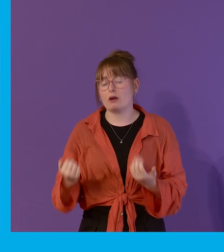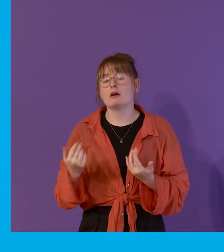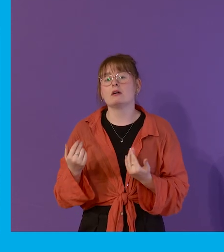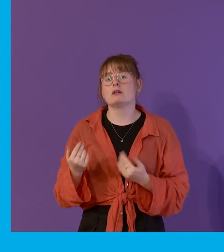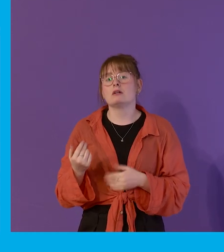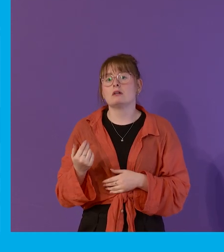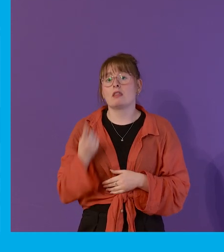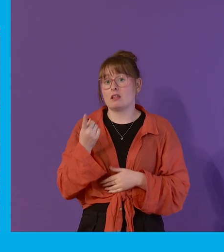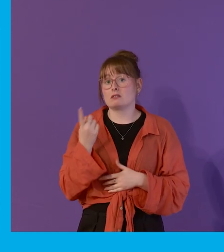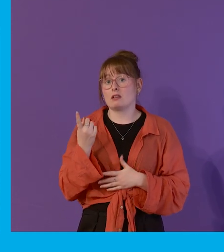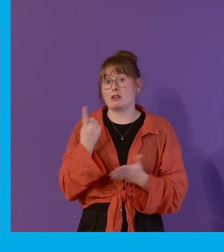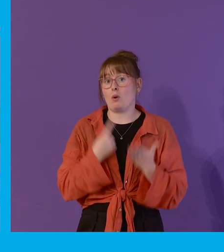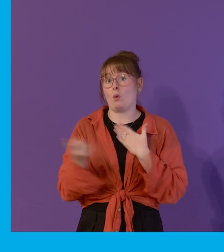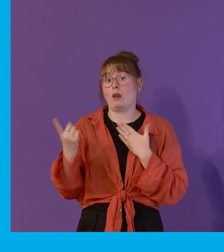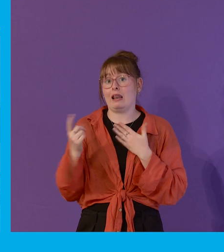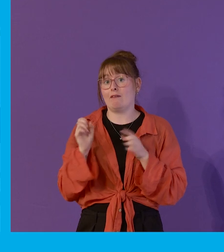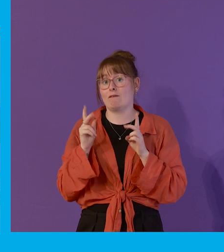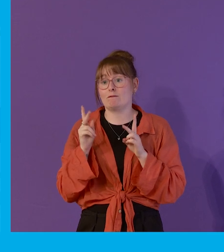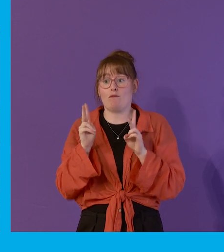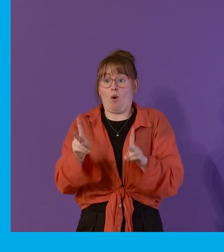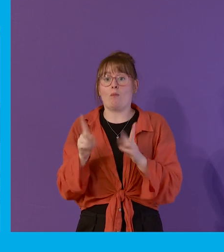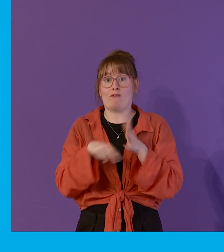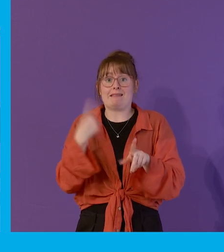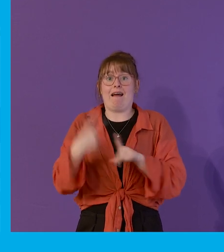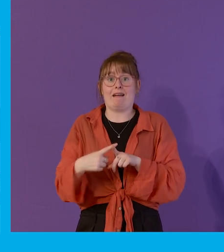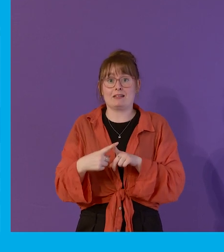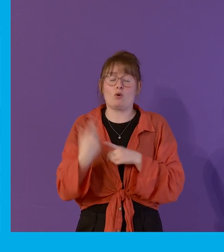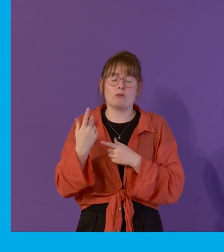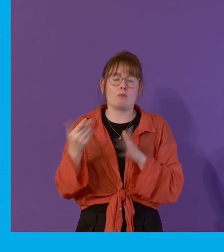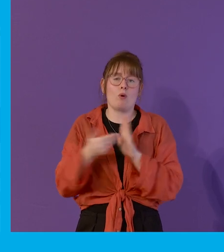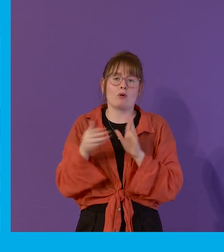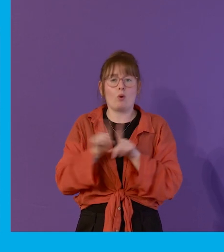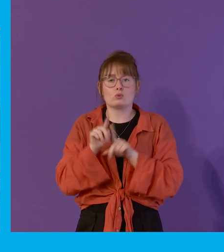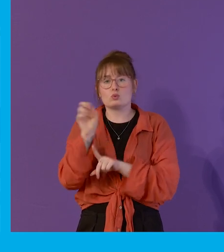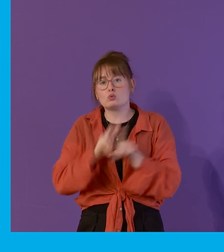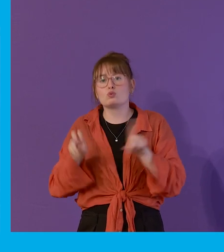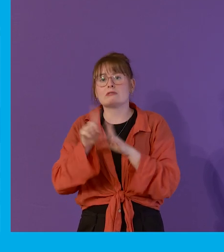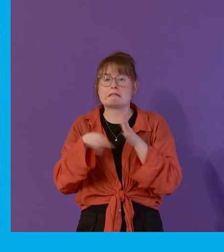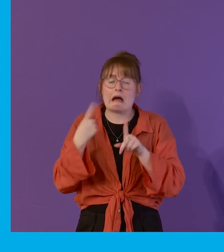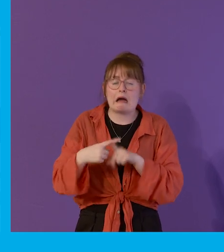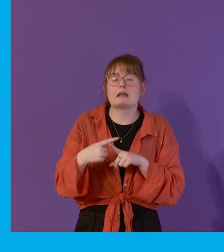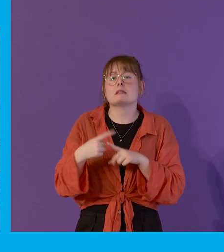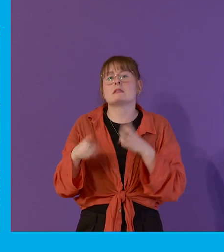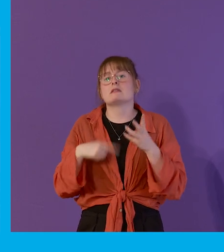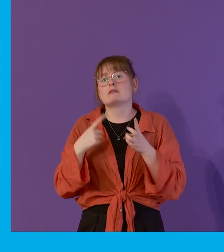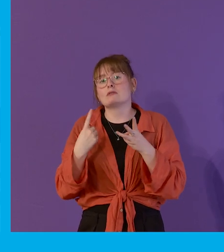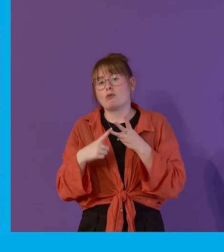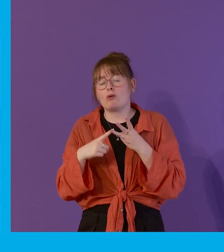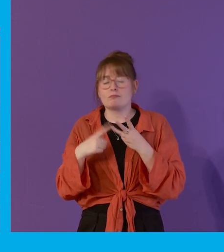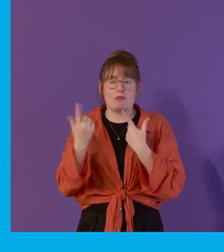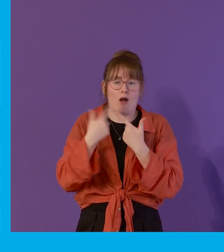It's essentially the only form of local taxation until the tourist tax or until the workplace parking